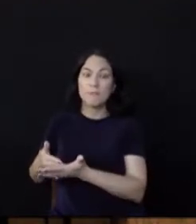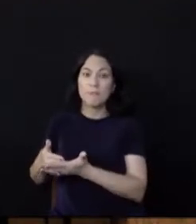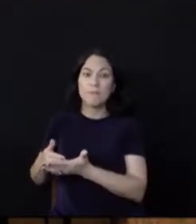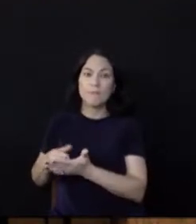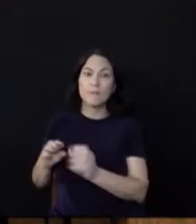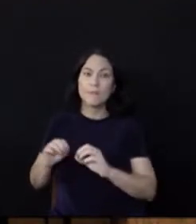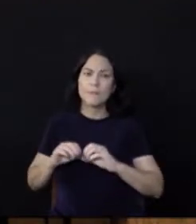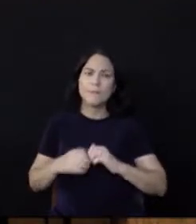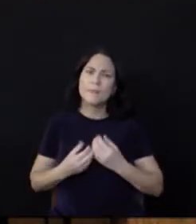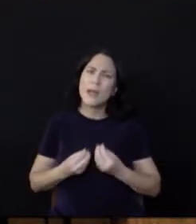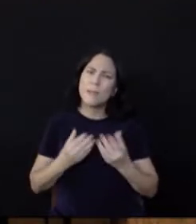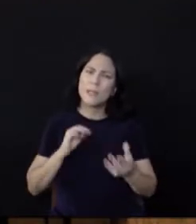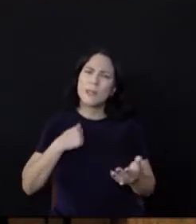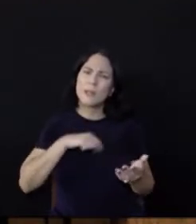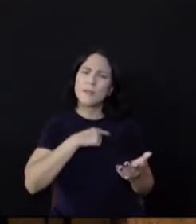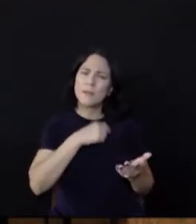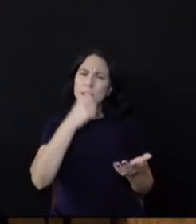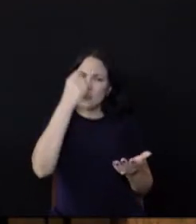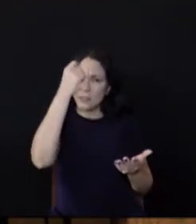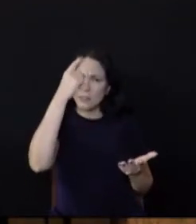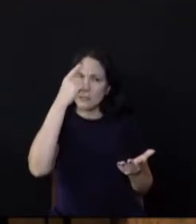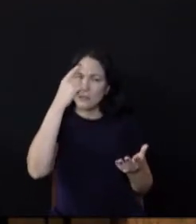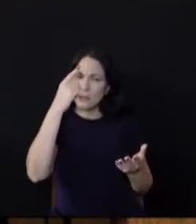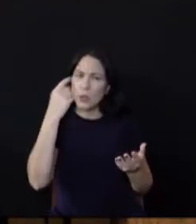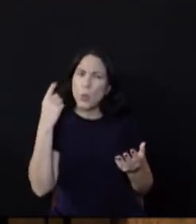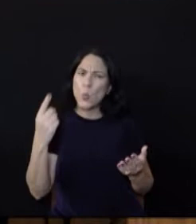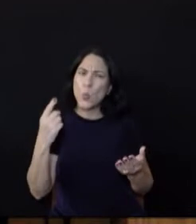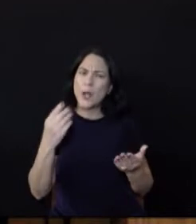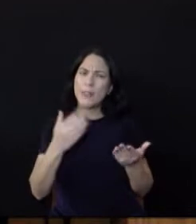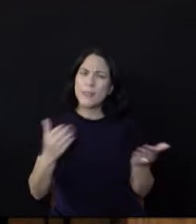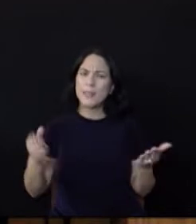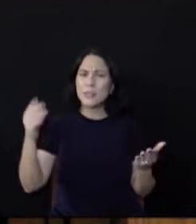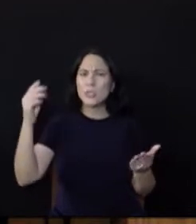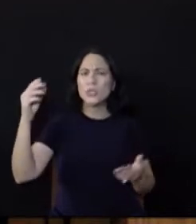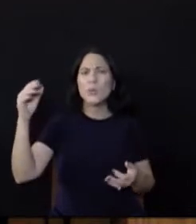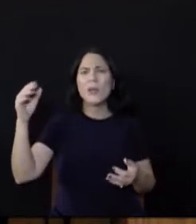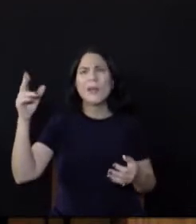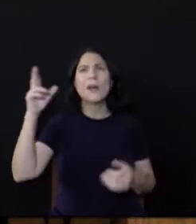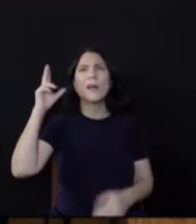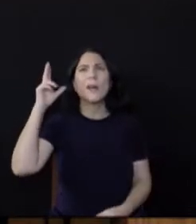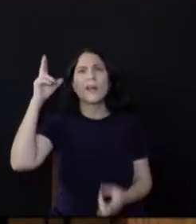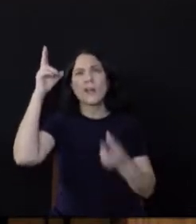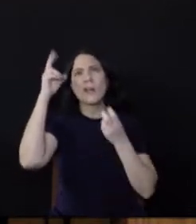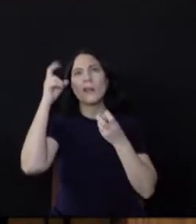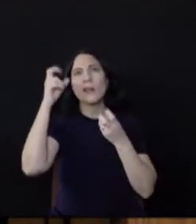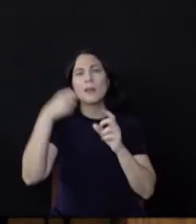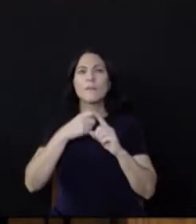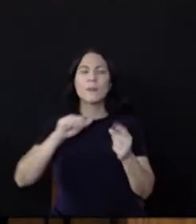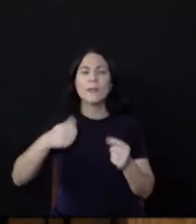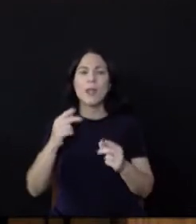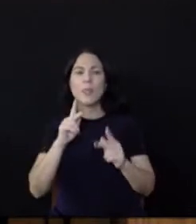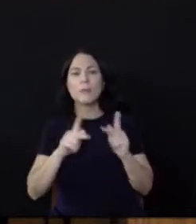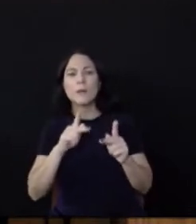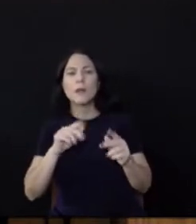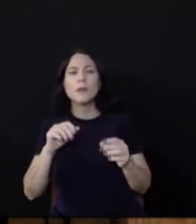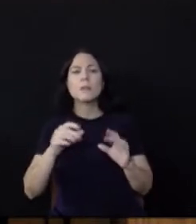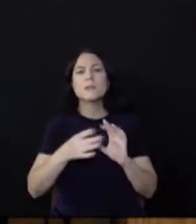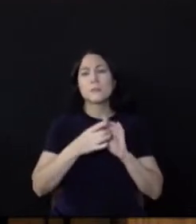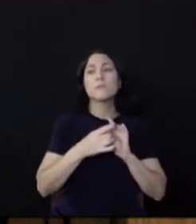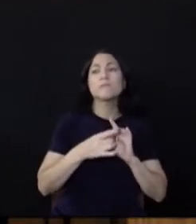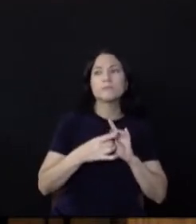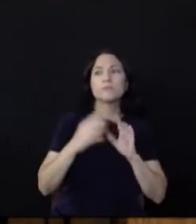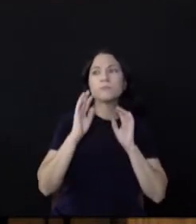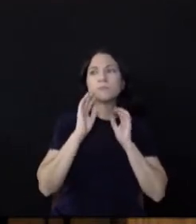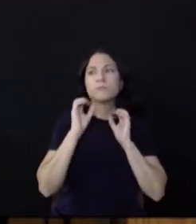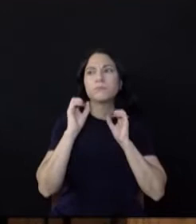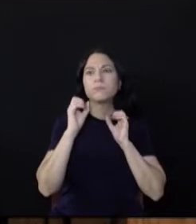How many of us know it is one thing to hear about Jesus from somebody else? It's one thing to consider Jesus and think about Jesus,